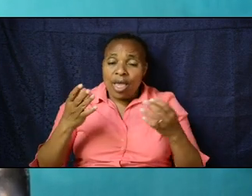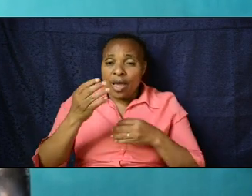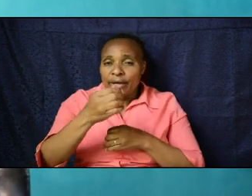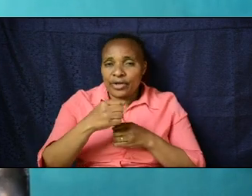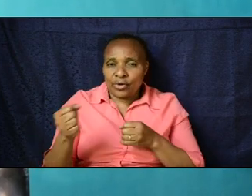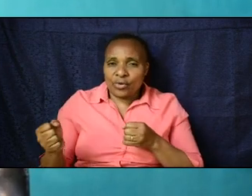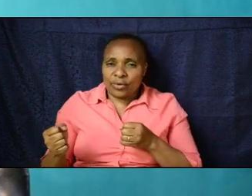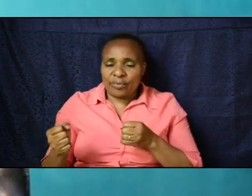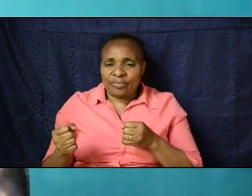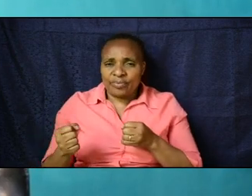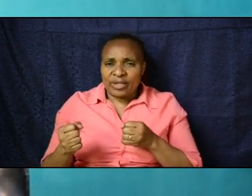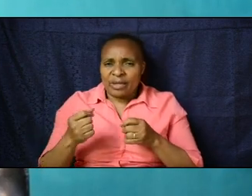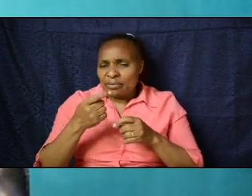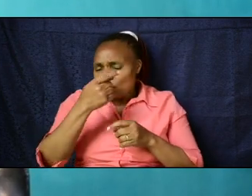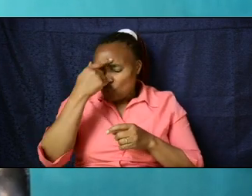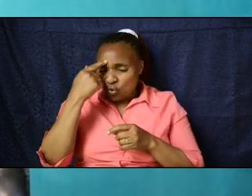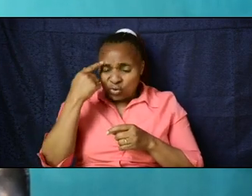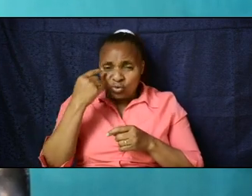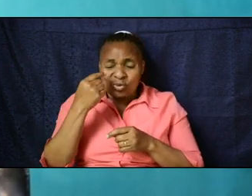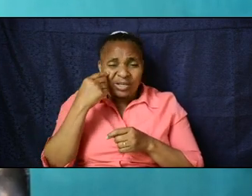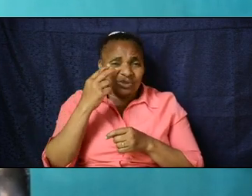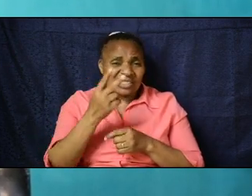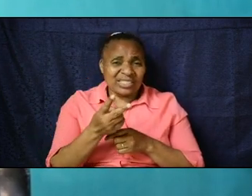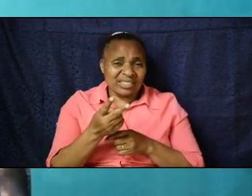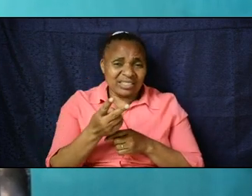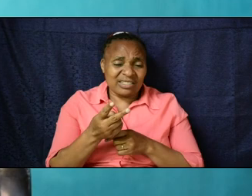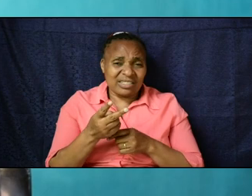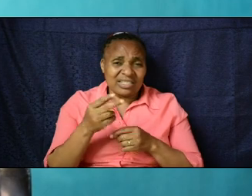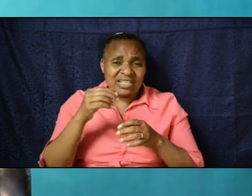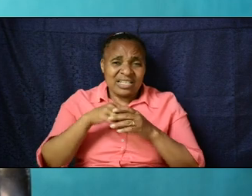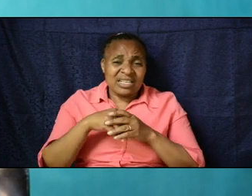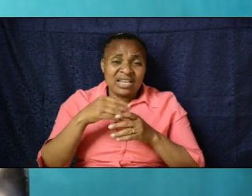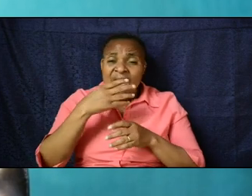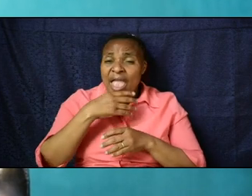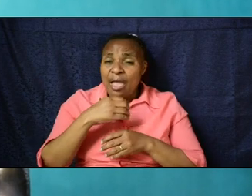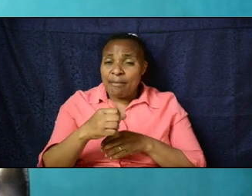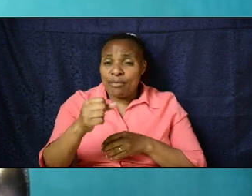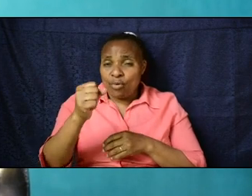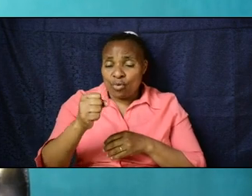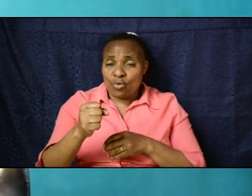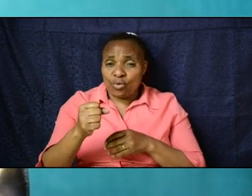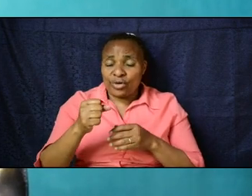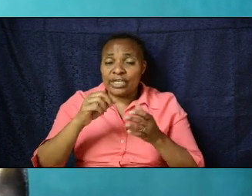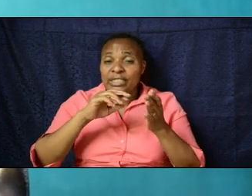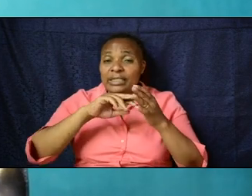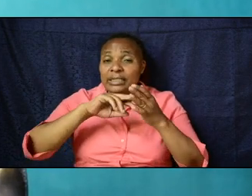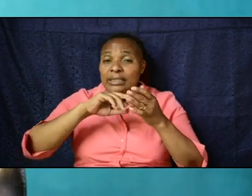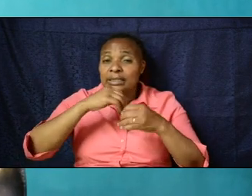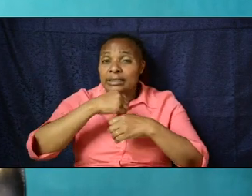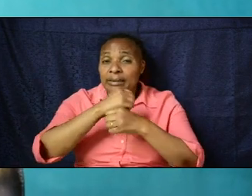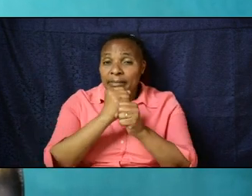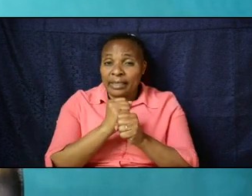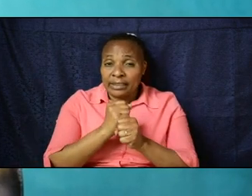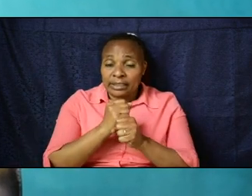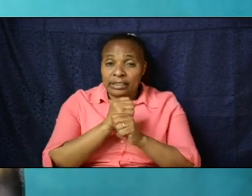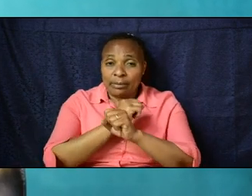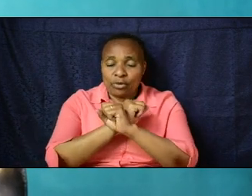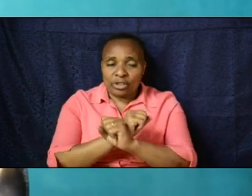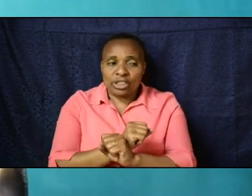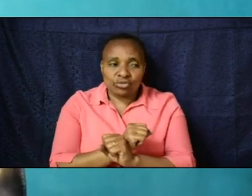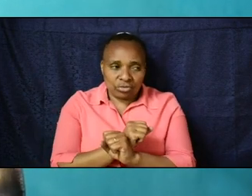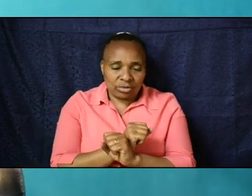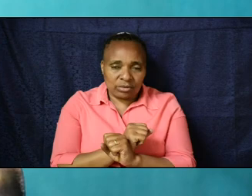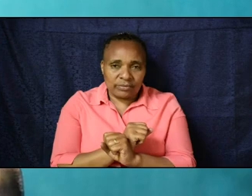Sure, you're just from saying that in Hebrew, it meant protection.